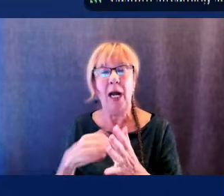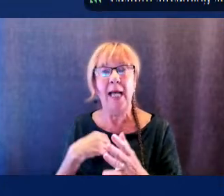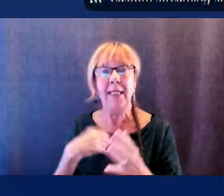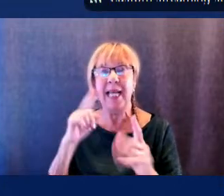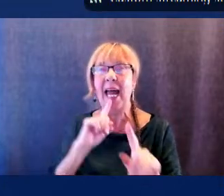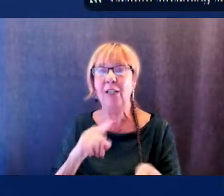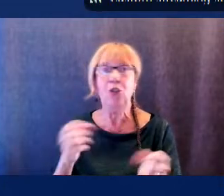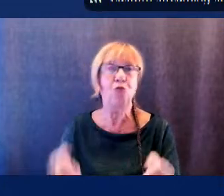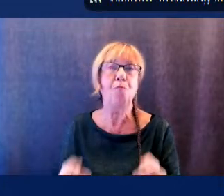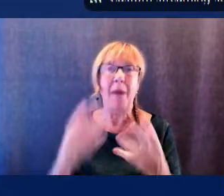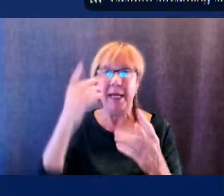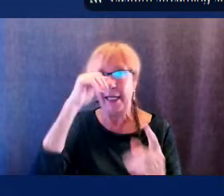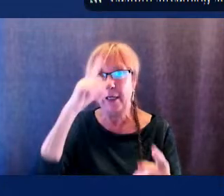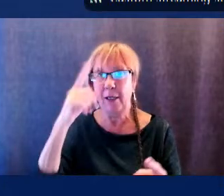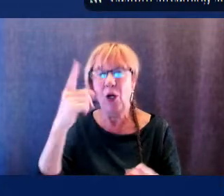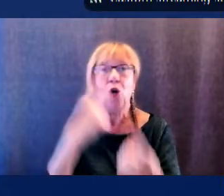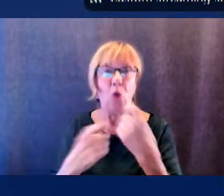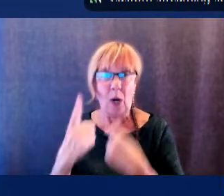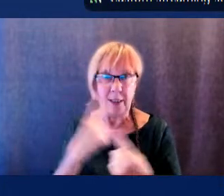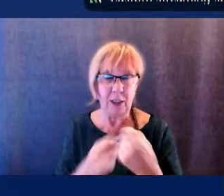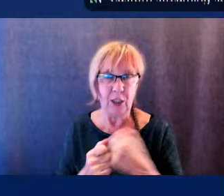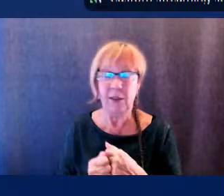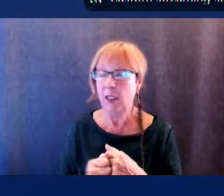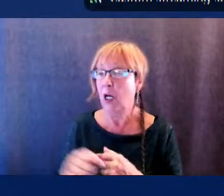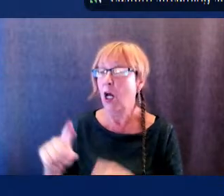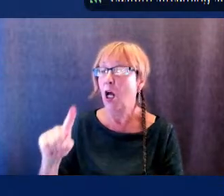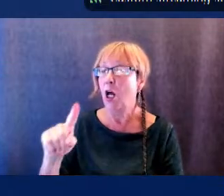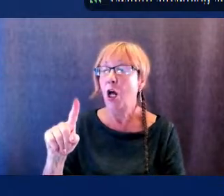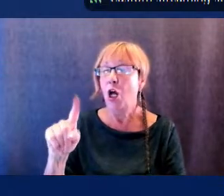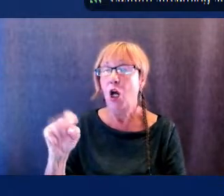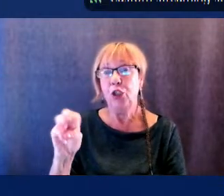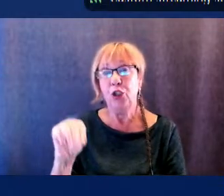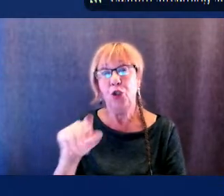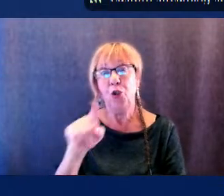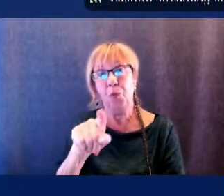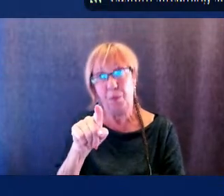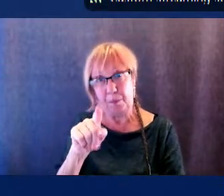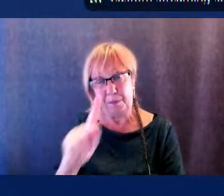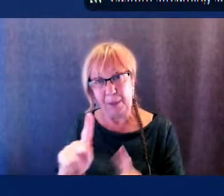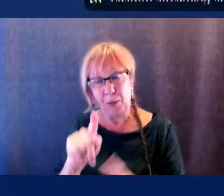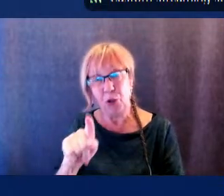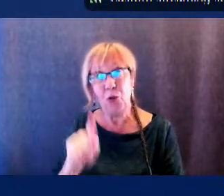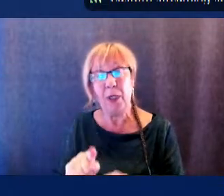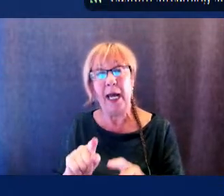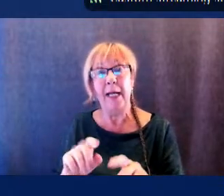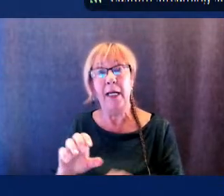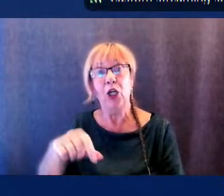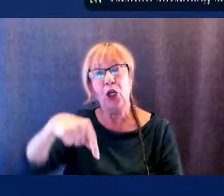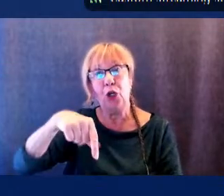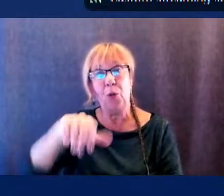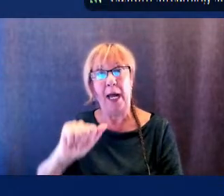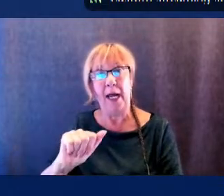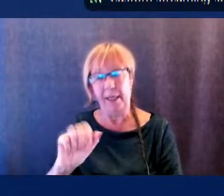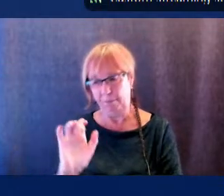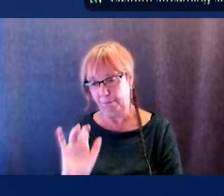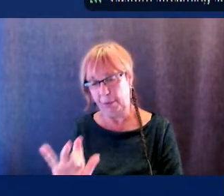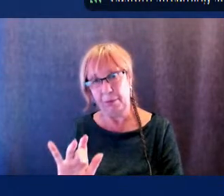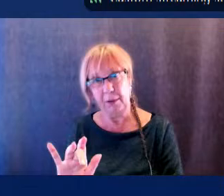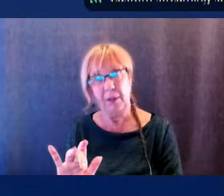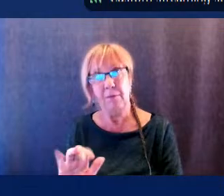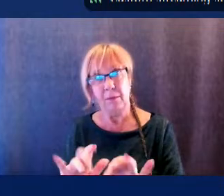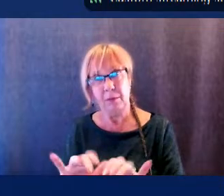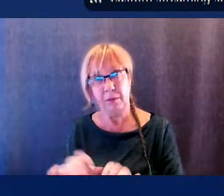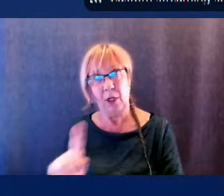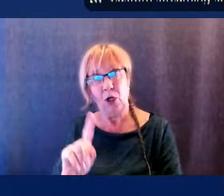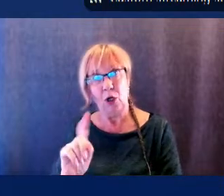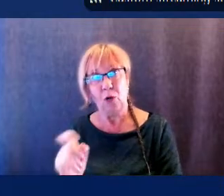recovery.lacounty.gov/Altadena. Zoom participants can also submit questions in real time using the Q&A function found at the bottom of their screens. For those